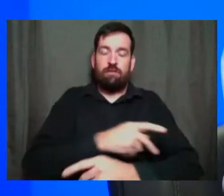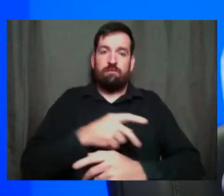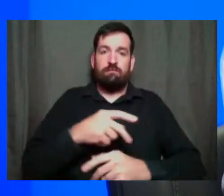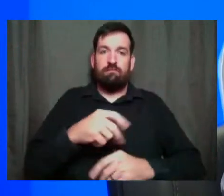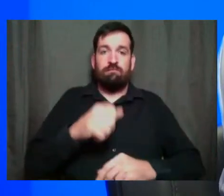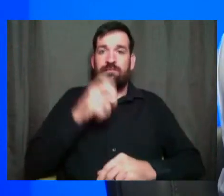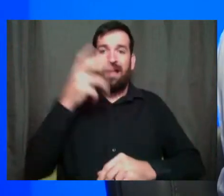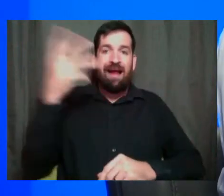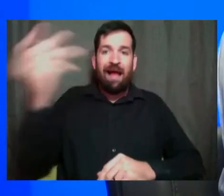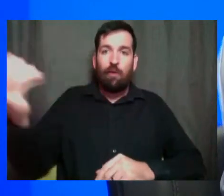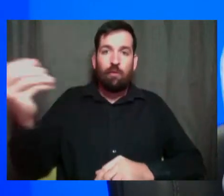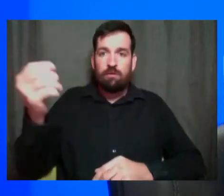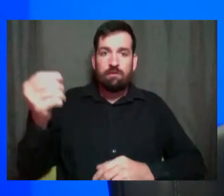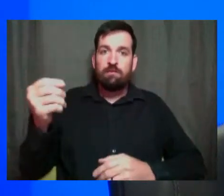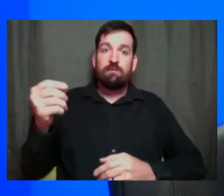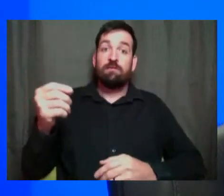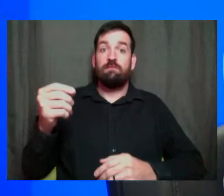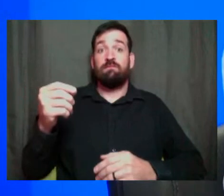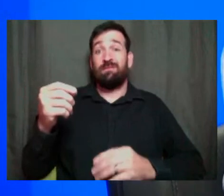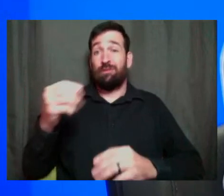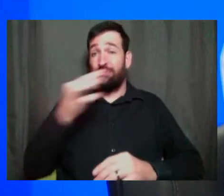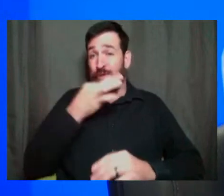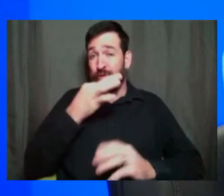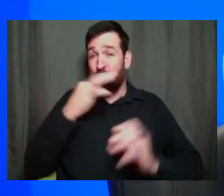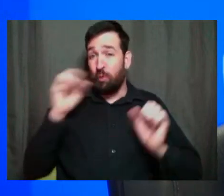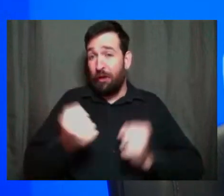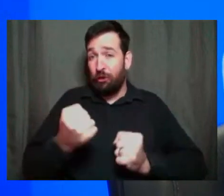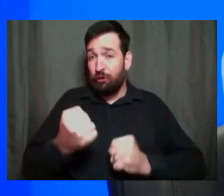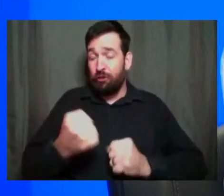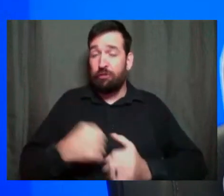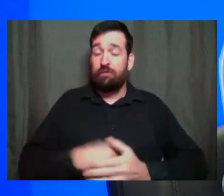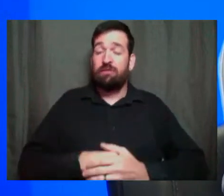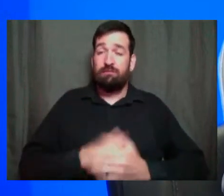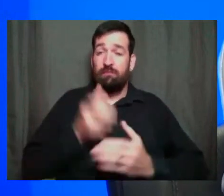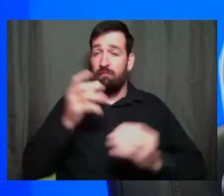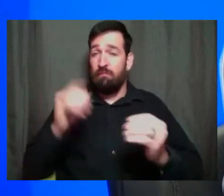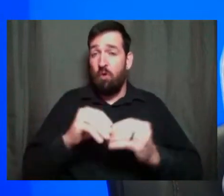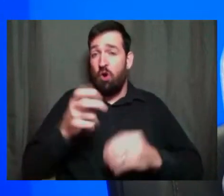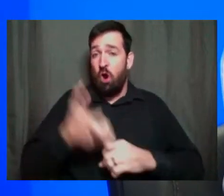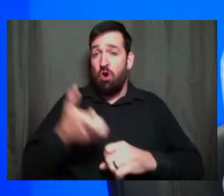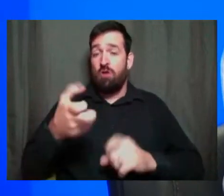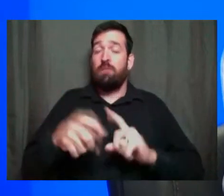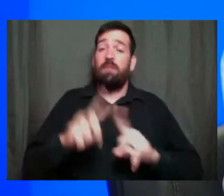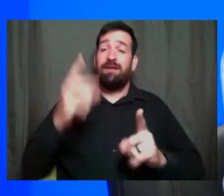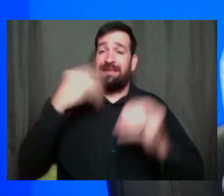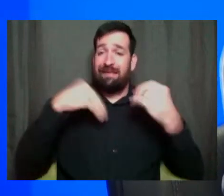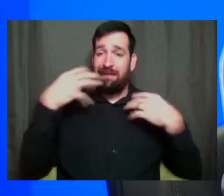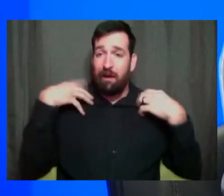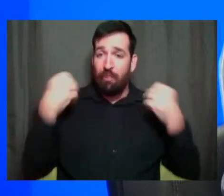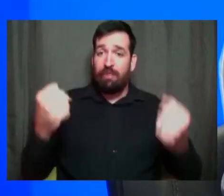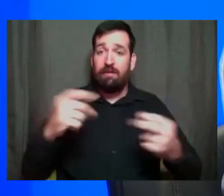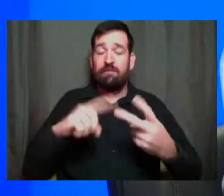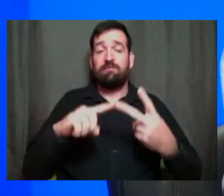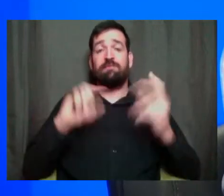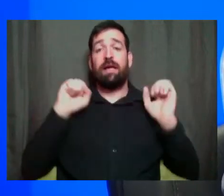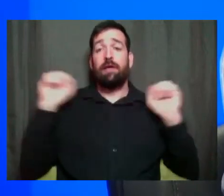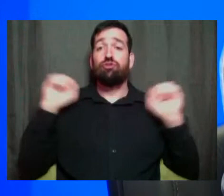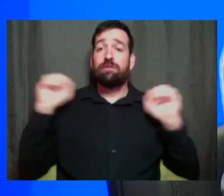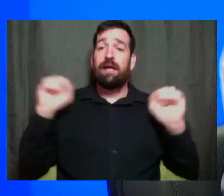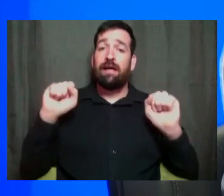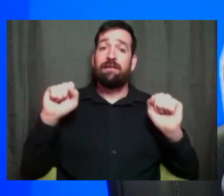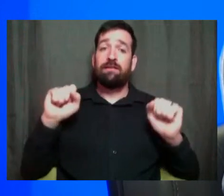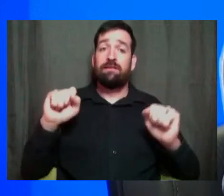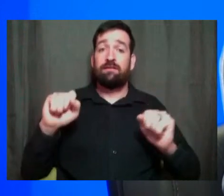much. Unfortunately, now we're getting into the winter, so that's going to even be harder to do. But eat healthy, exercise. Shut it off whenever